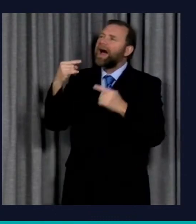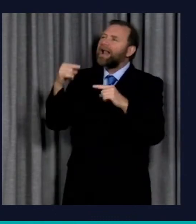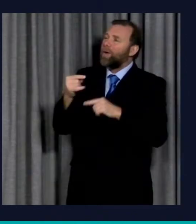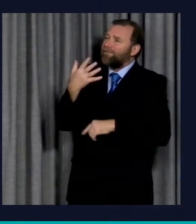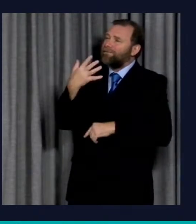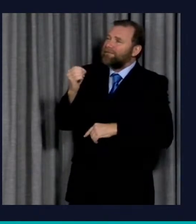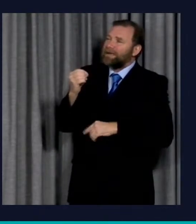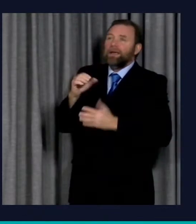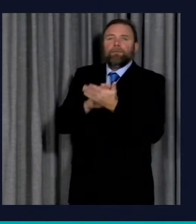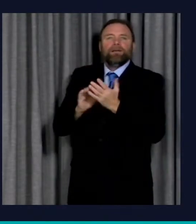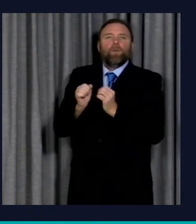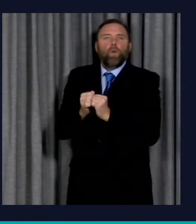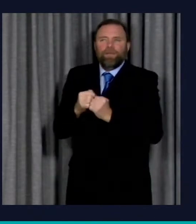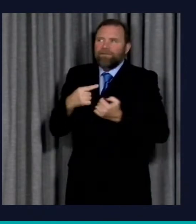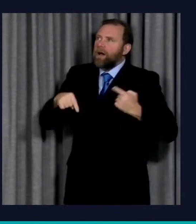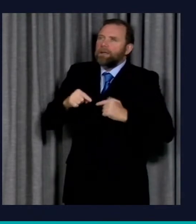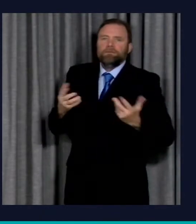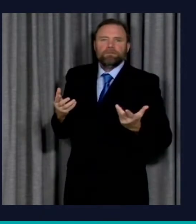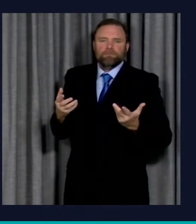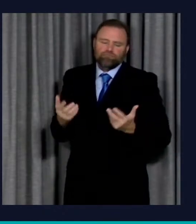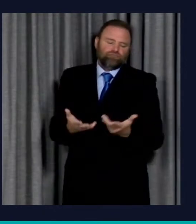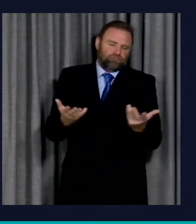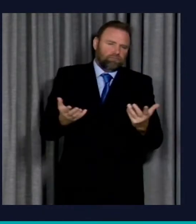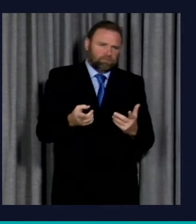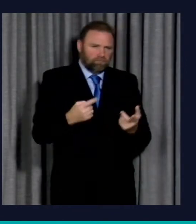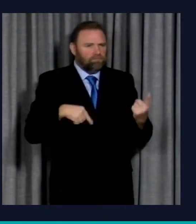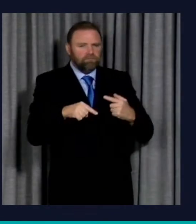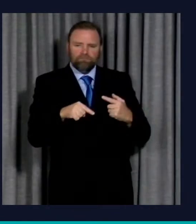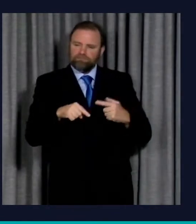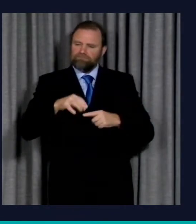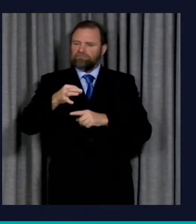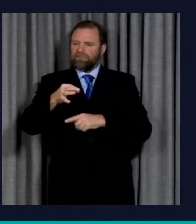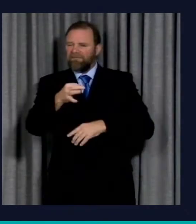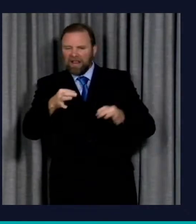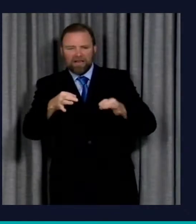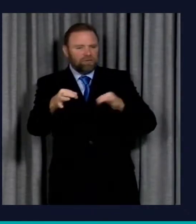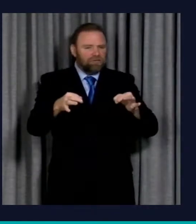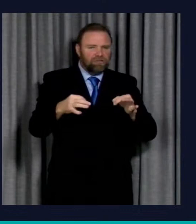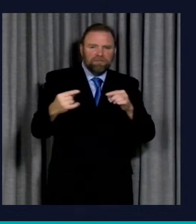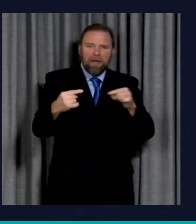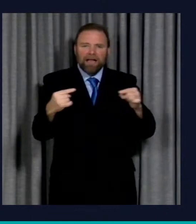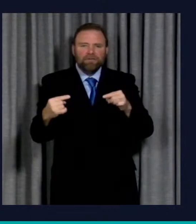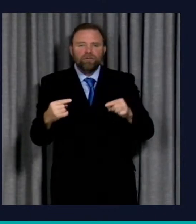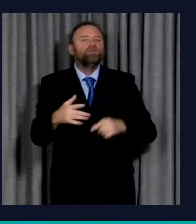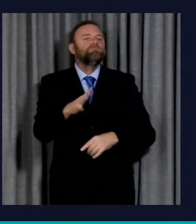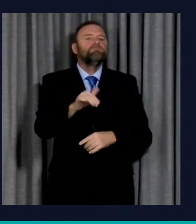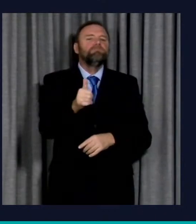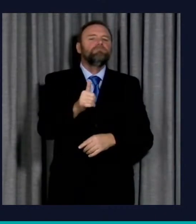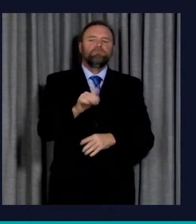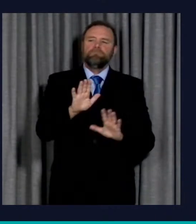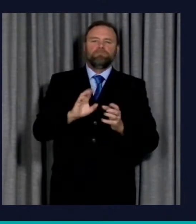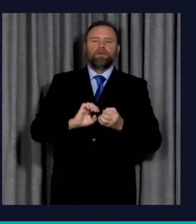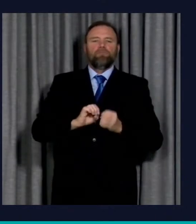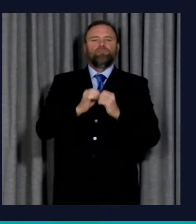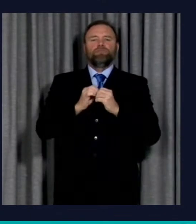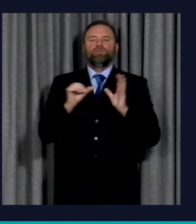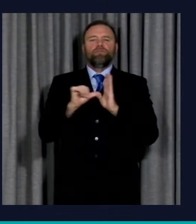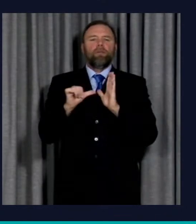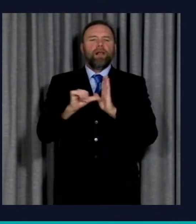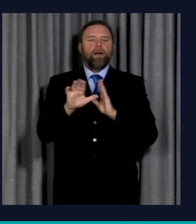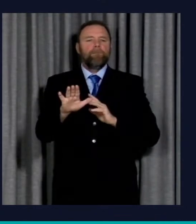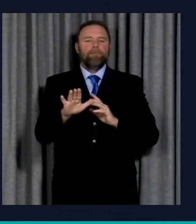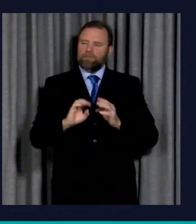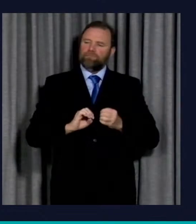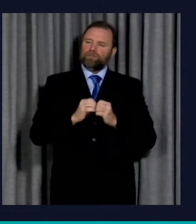people to be at a village game doesn't produce a adverse public